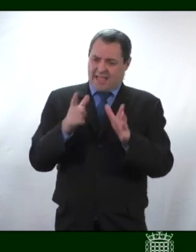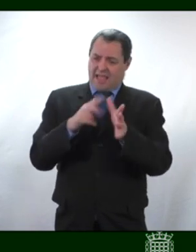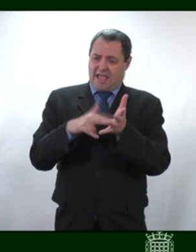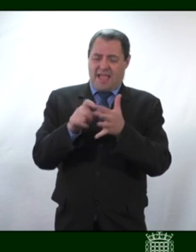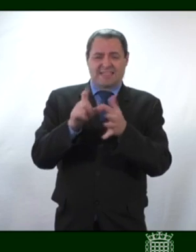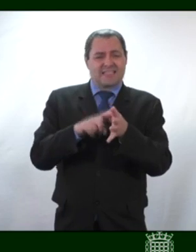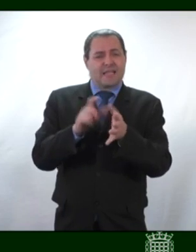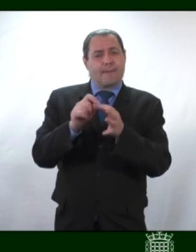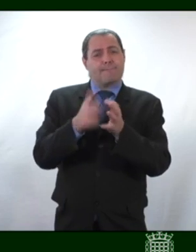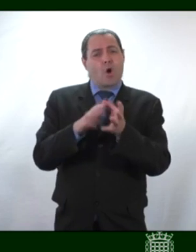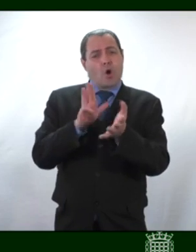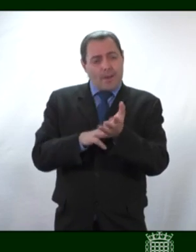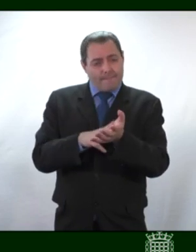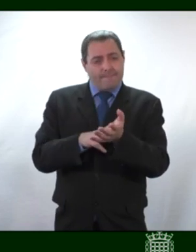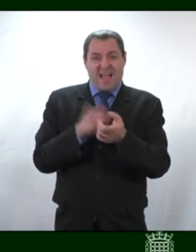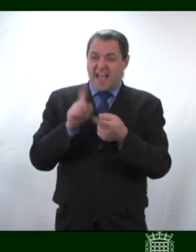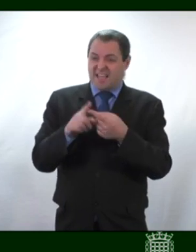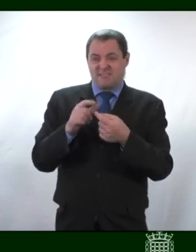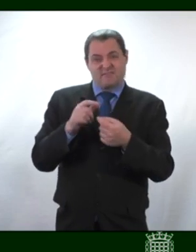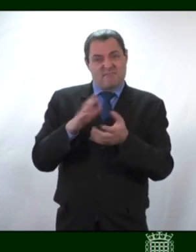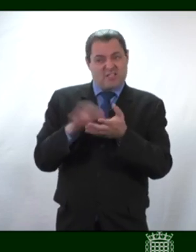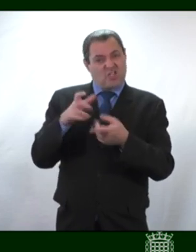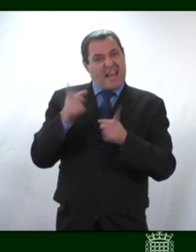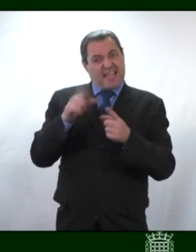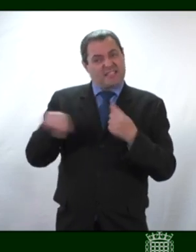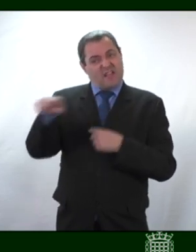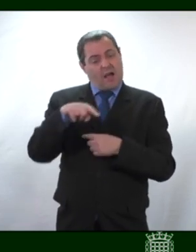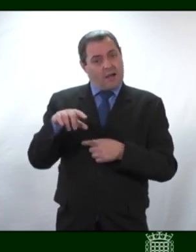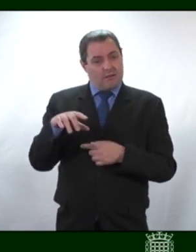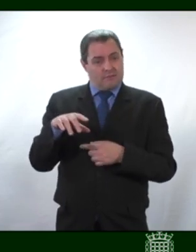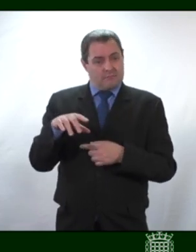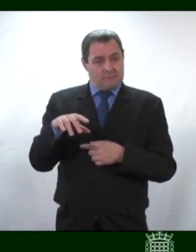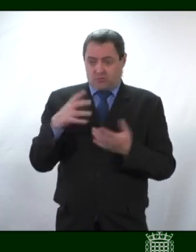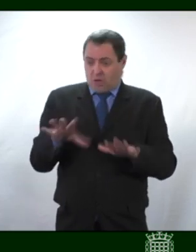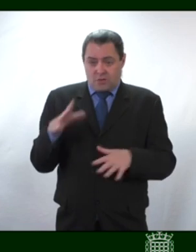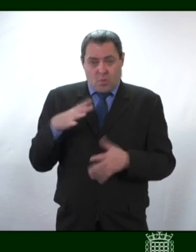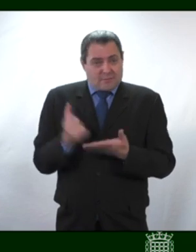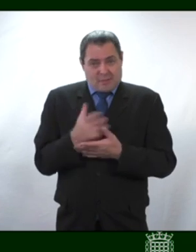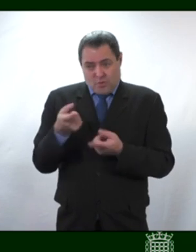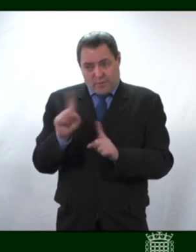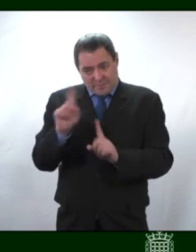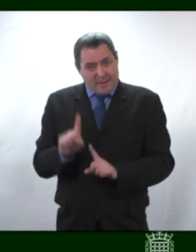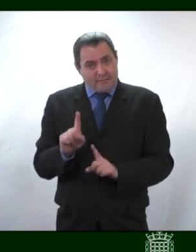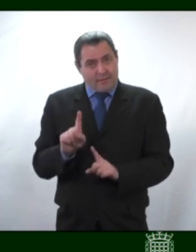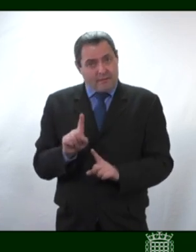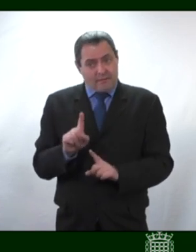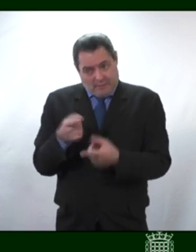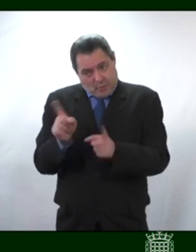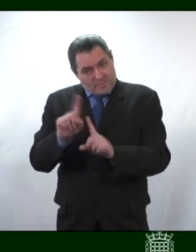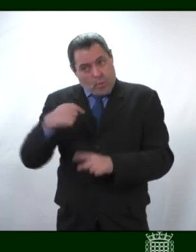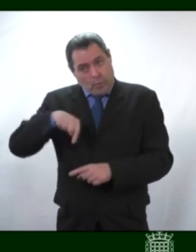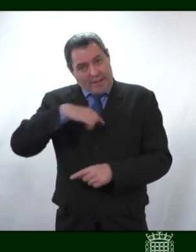of the Greater Manchester local authorities have been trying to do is to ensure that their constituents, our constituents, are not plunged into poverty,